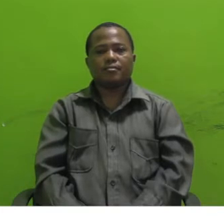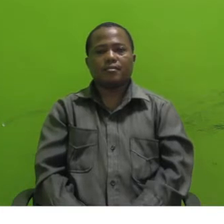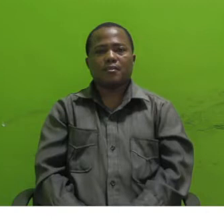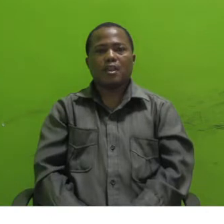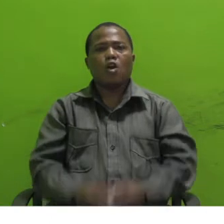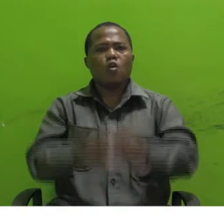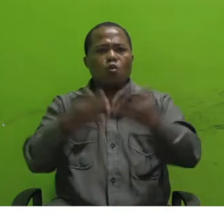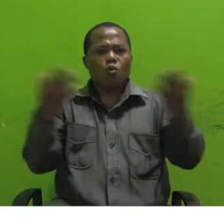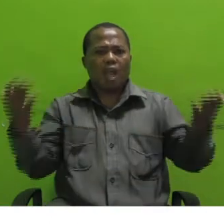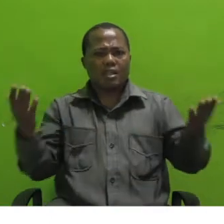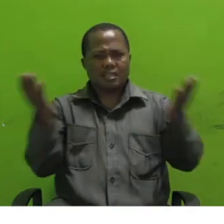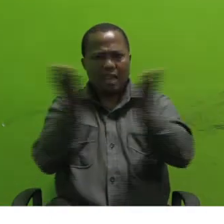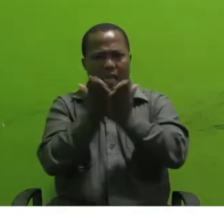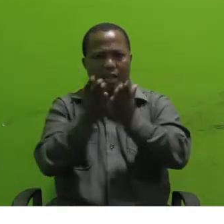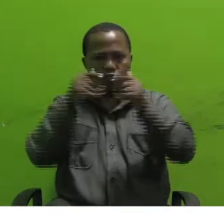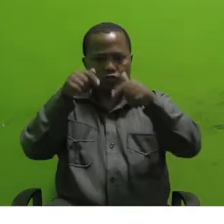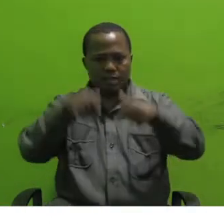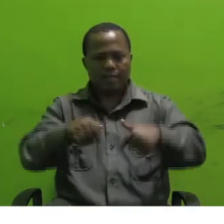What have we learned today?